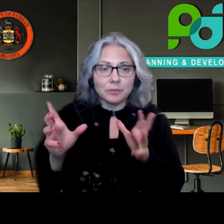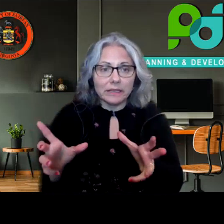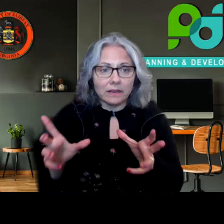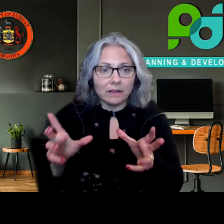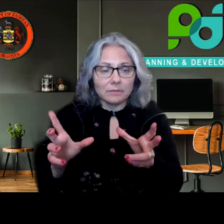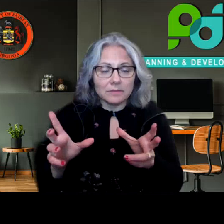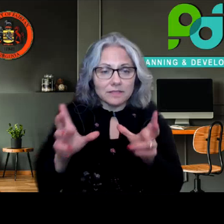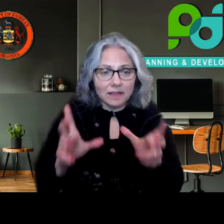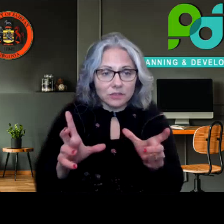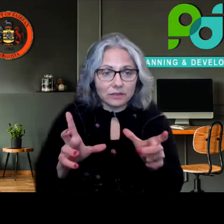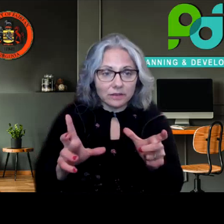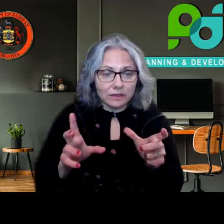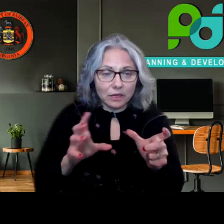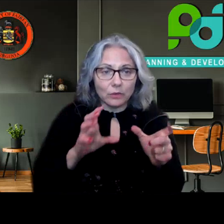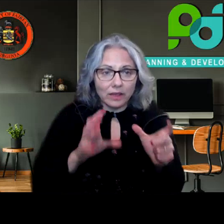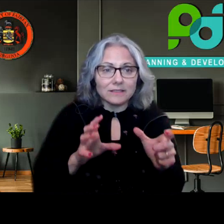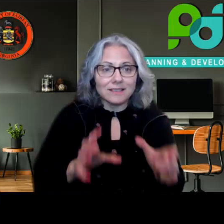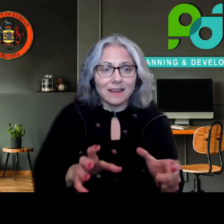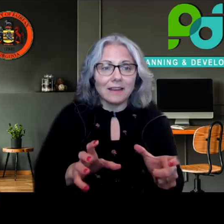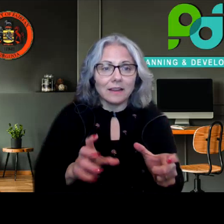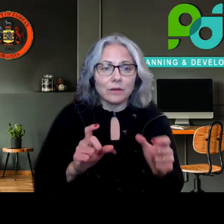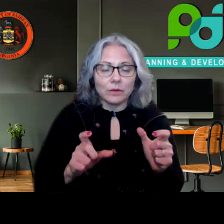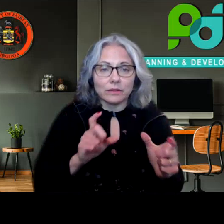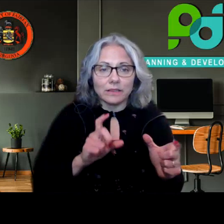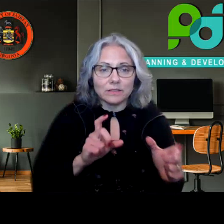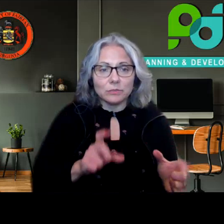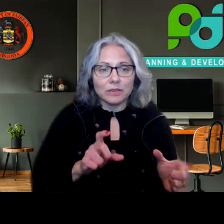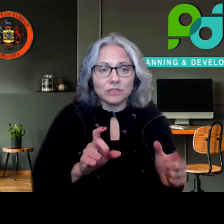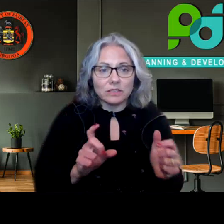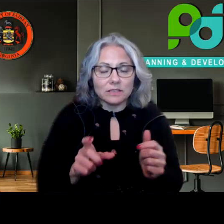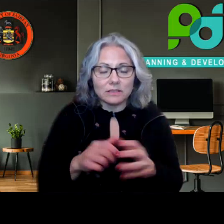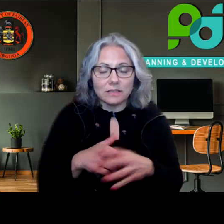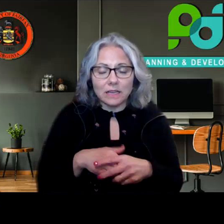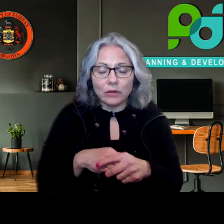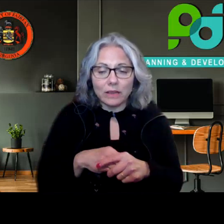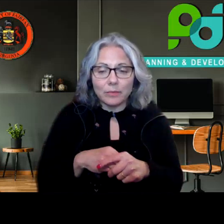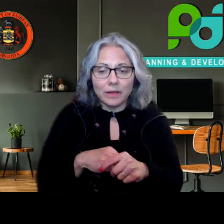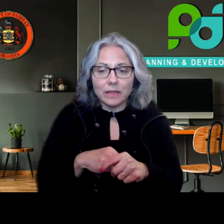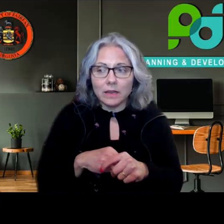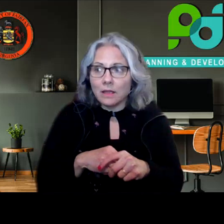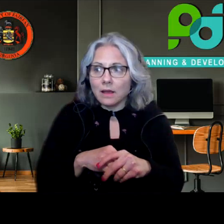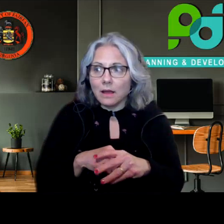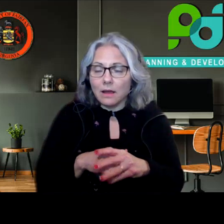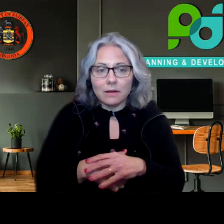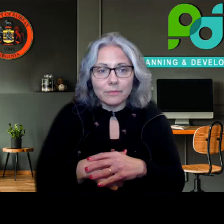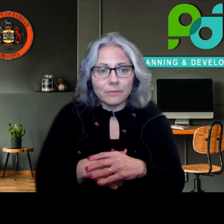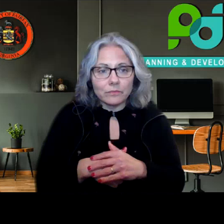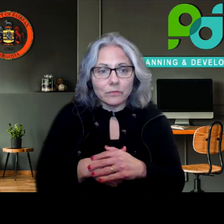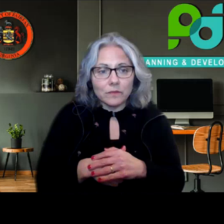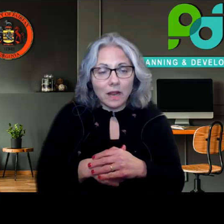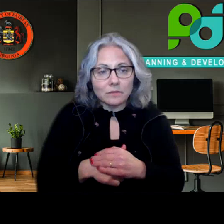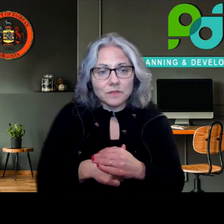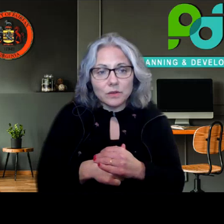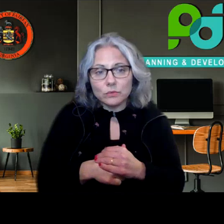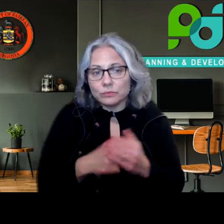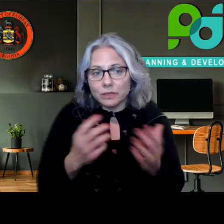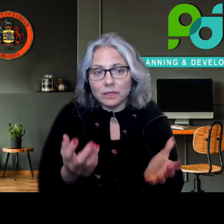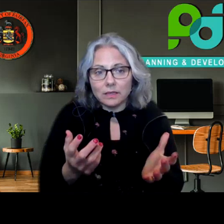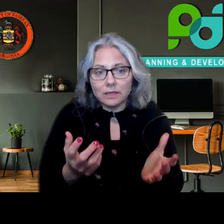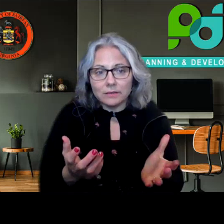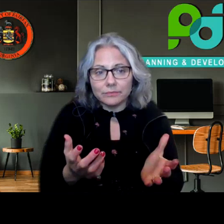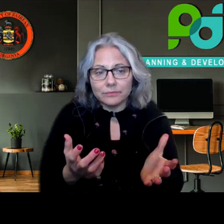policy plan discussion that kind of tonight, and I don't want to get too much into the nitty gritty, but yeah.